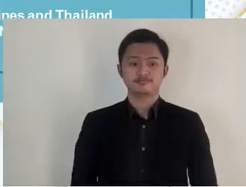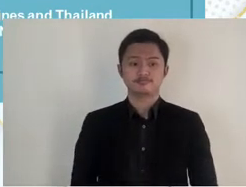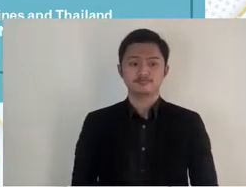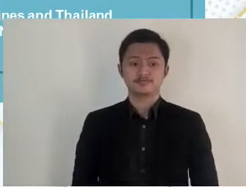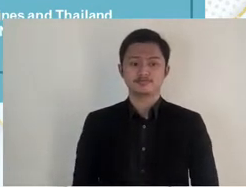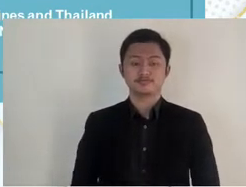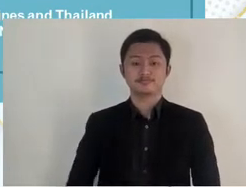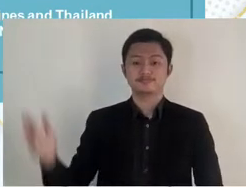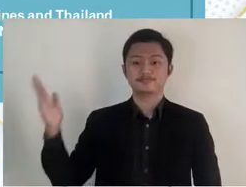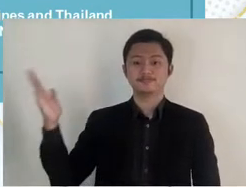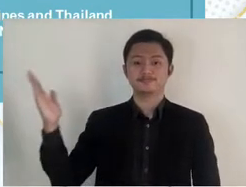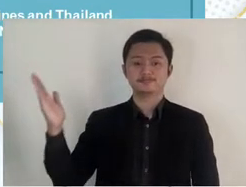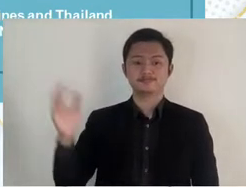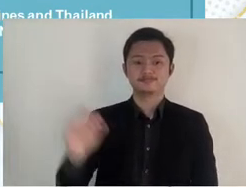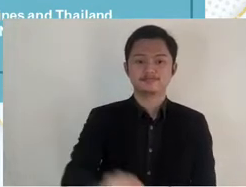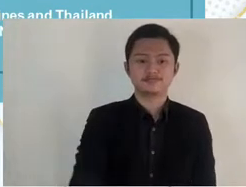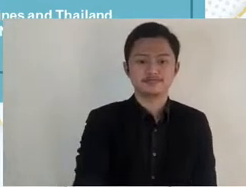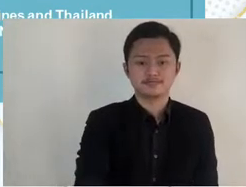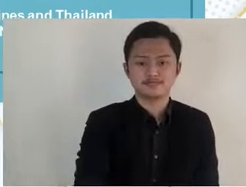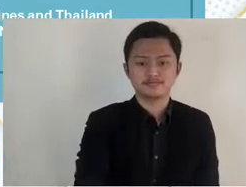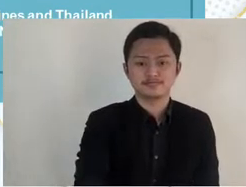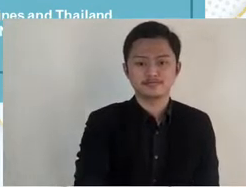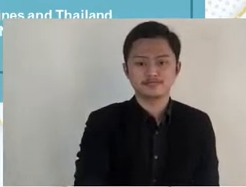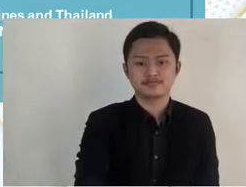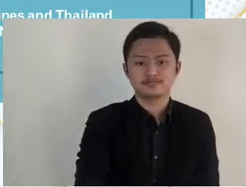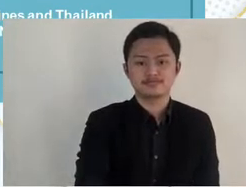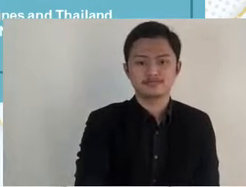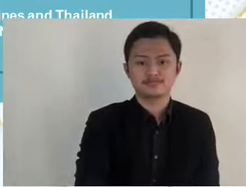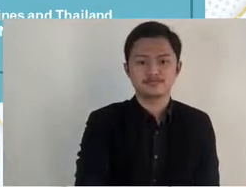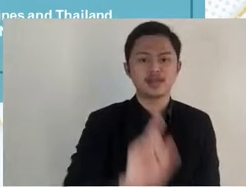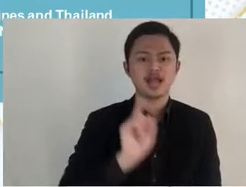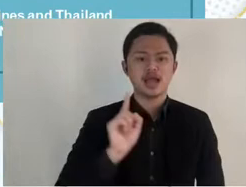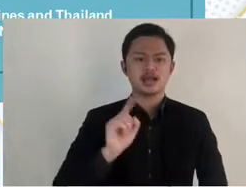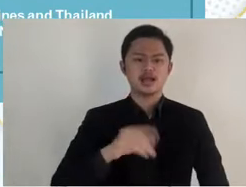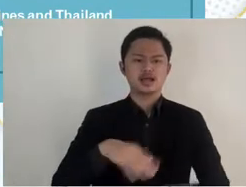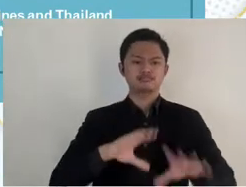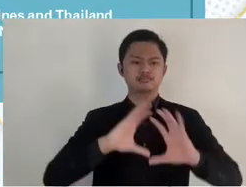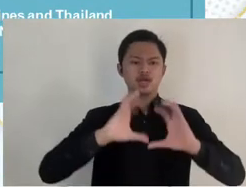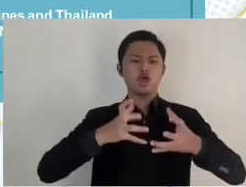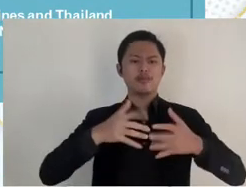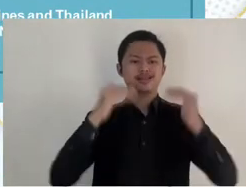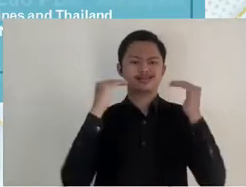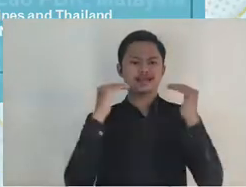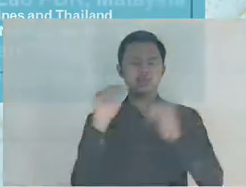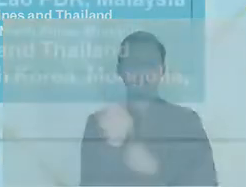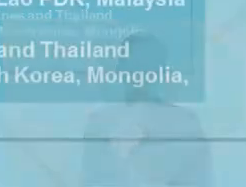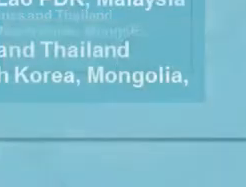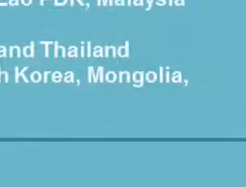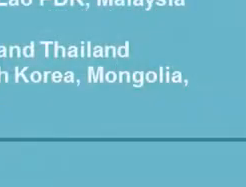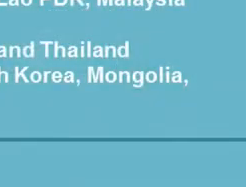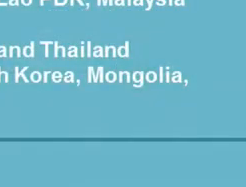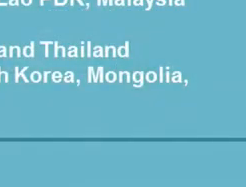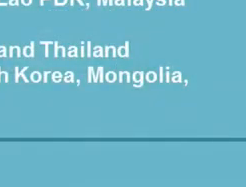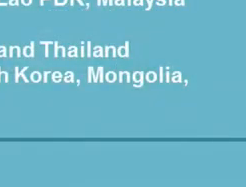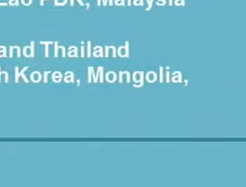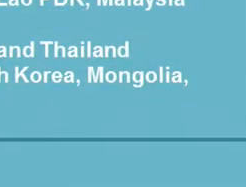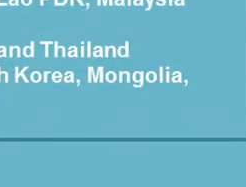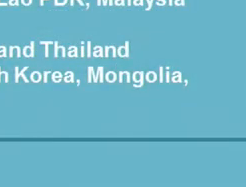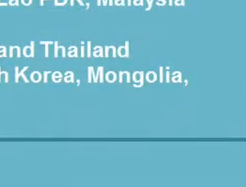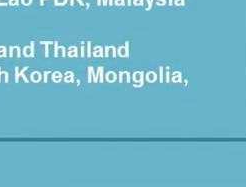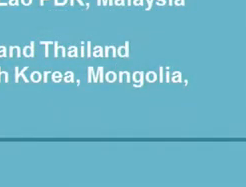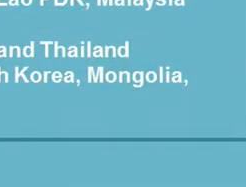is that if there is two global indexes that is quite important to look into. One is the Global Peace